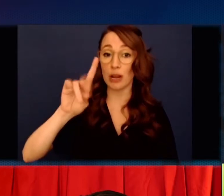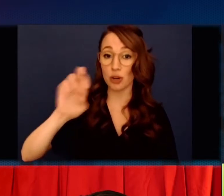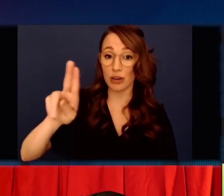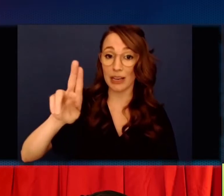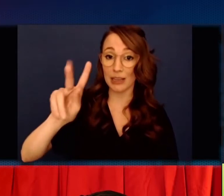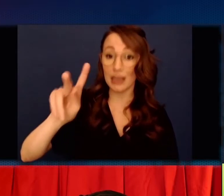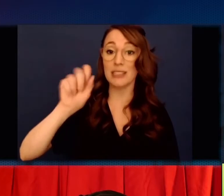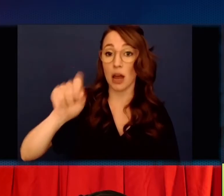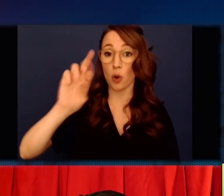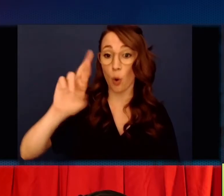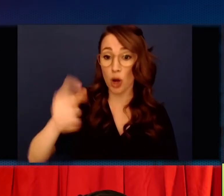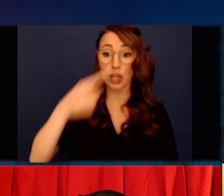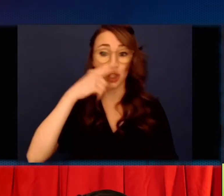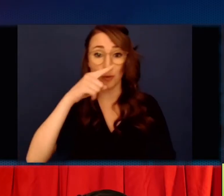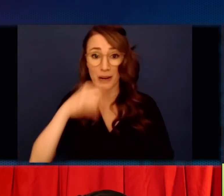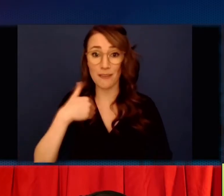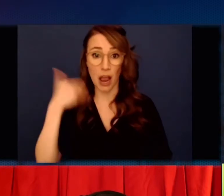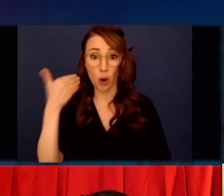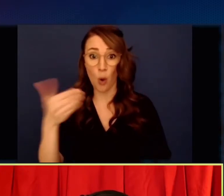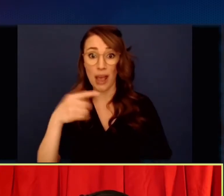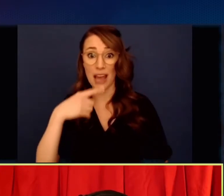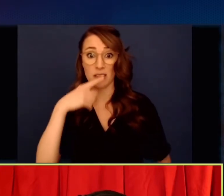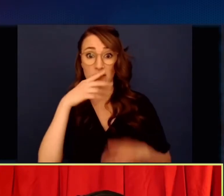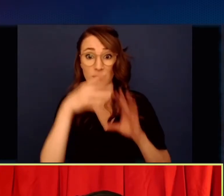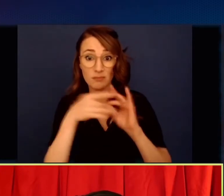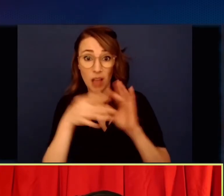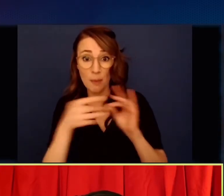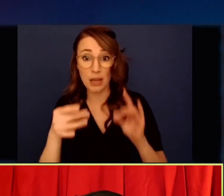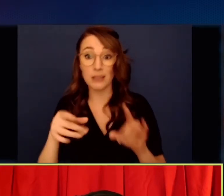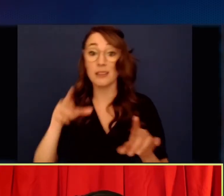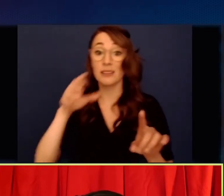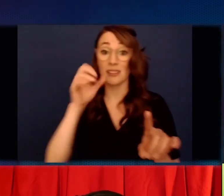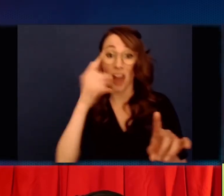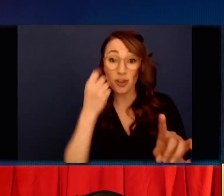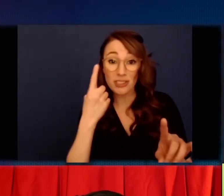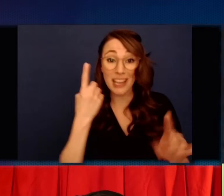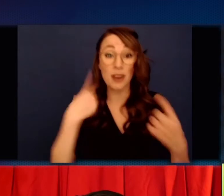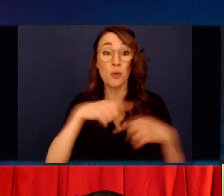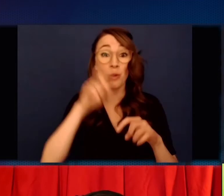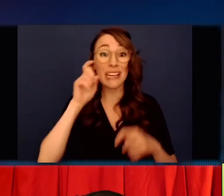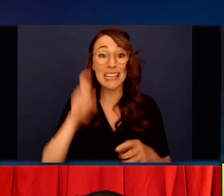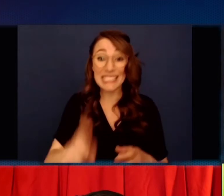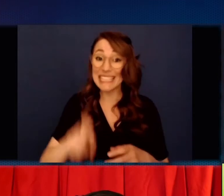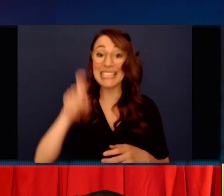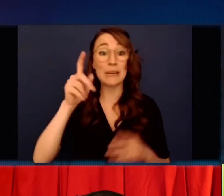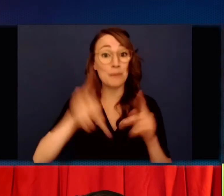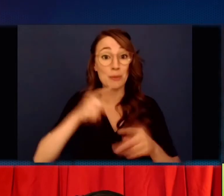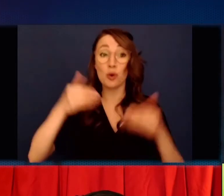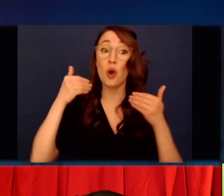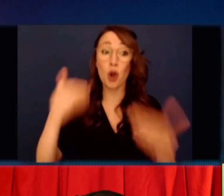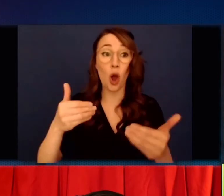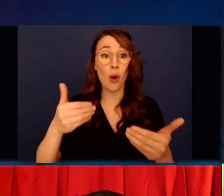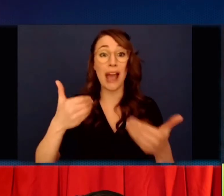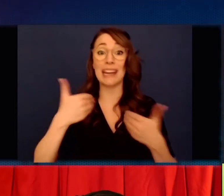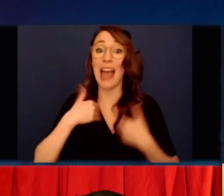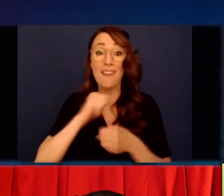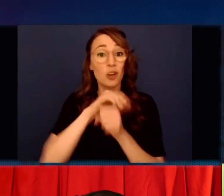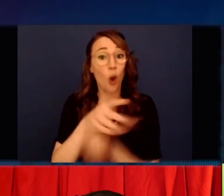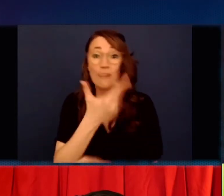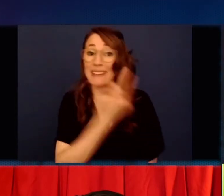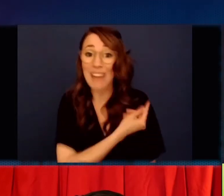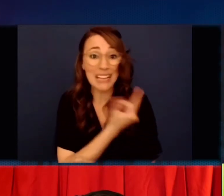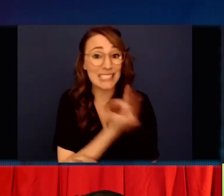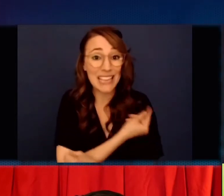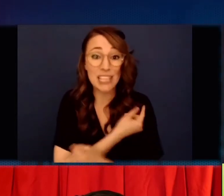may. Please. We need people to get vaccinated. We need people to get vaccinated so we